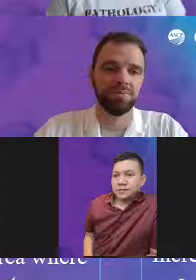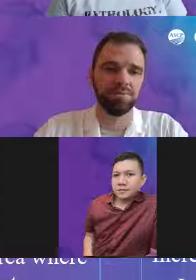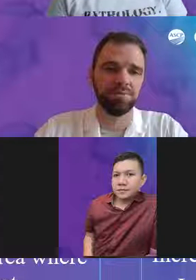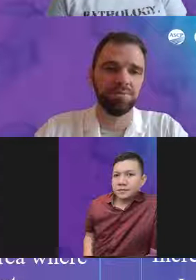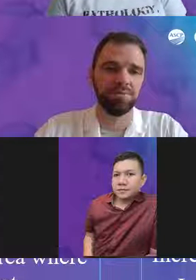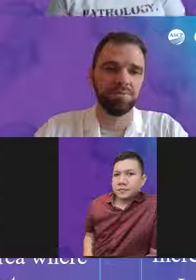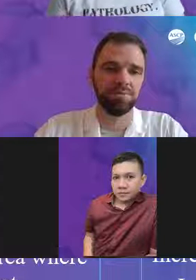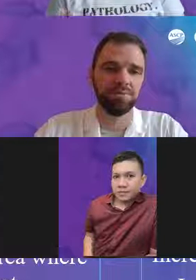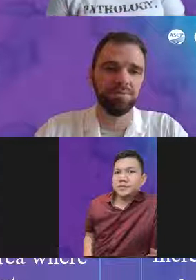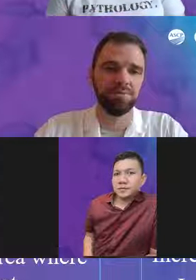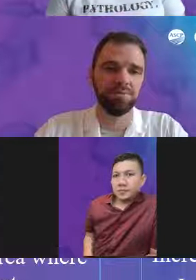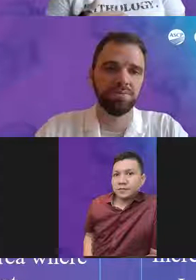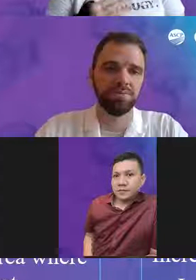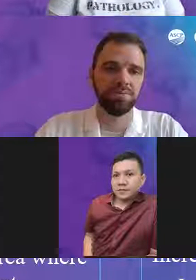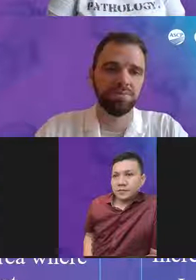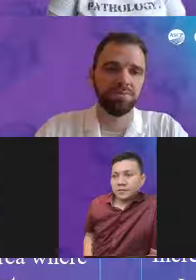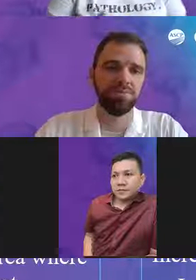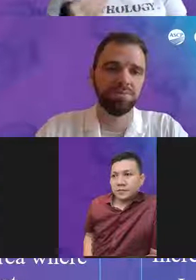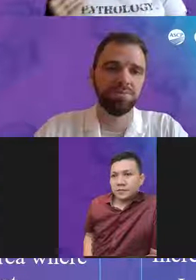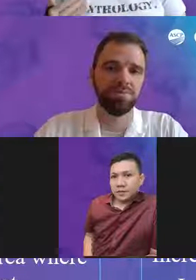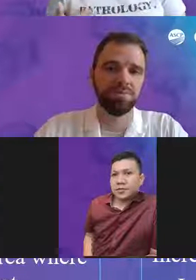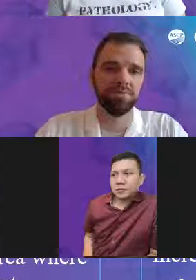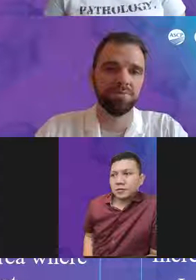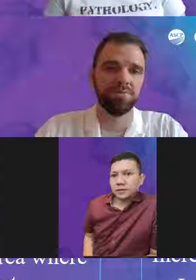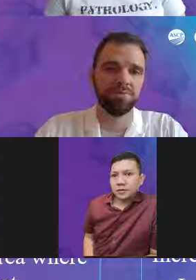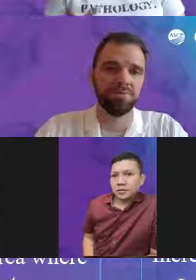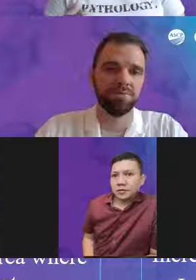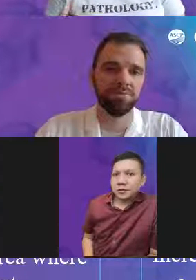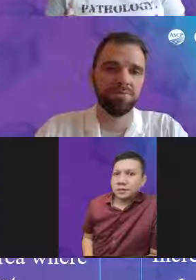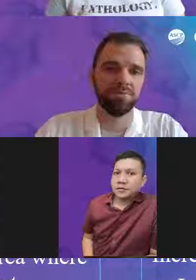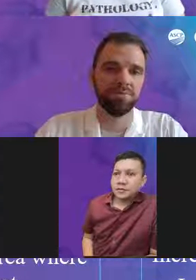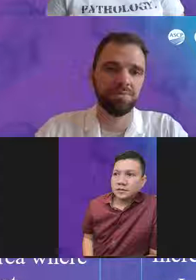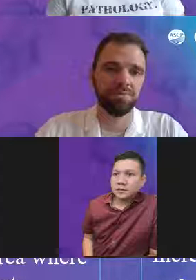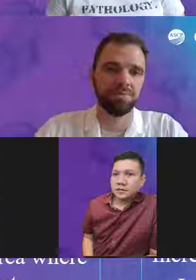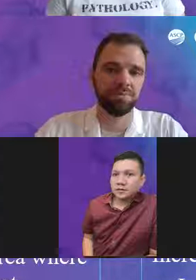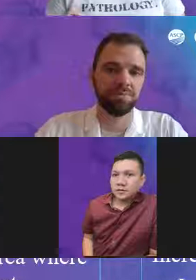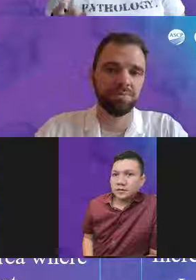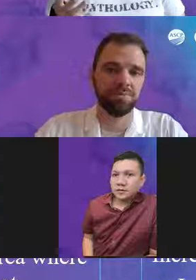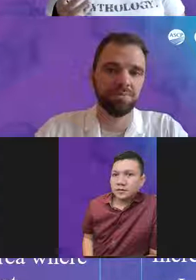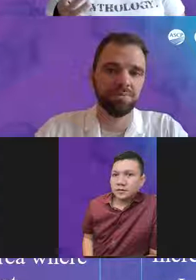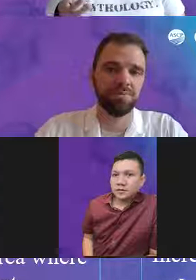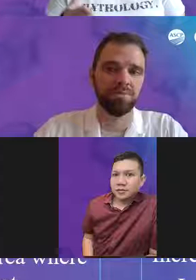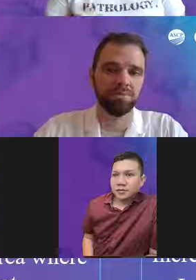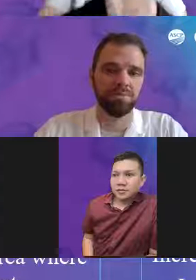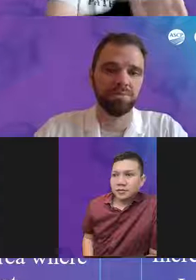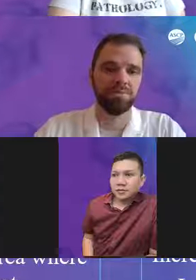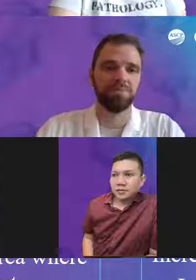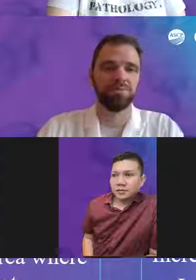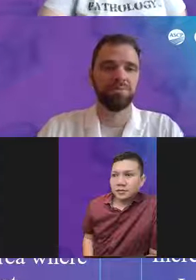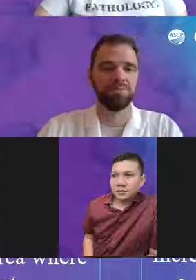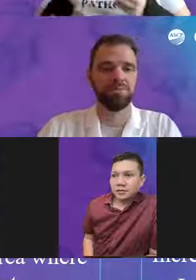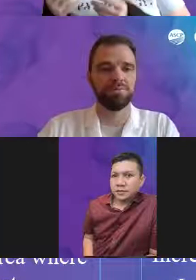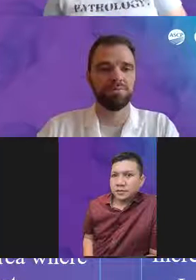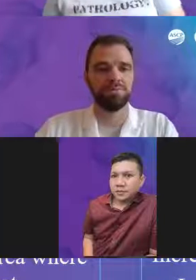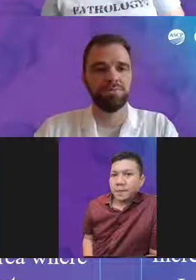like megaloblastic anemia, where, you know, vitamin B12 or intrinsic factor is an issue, you end up giving that